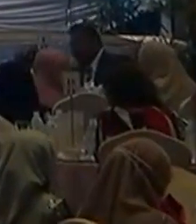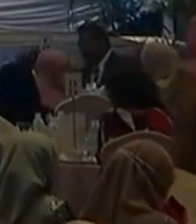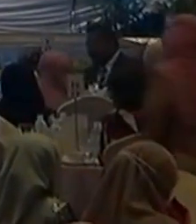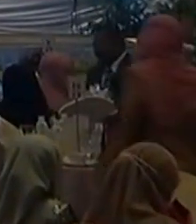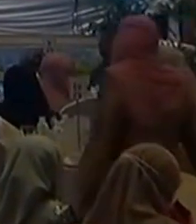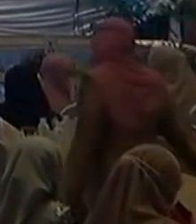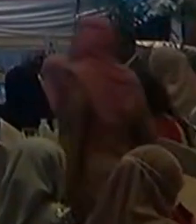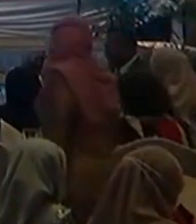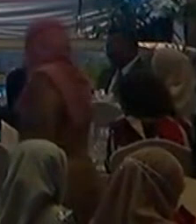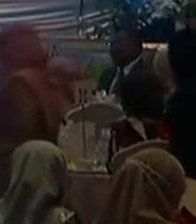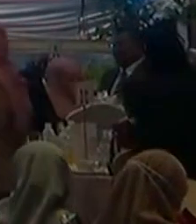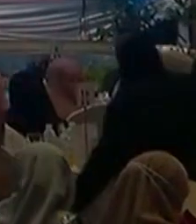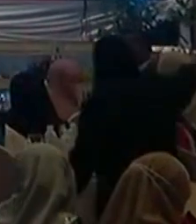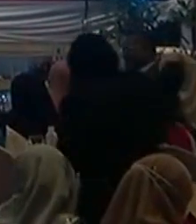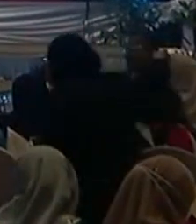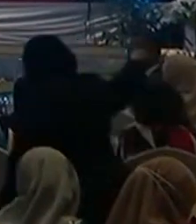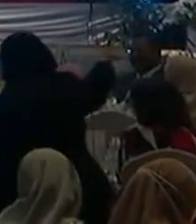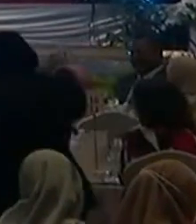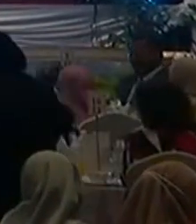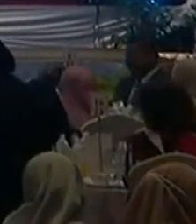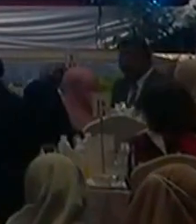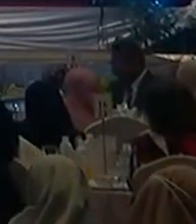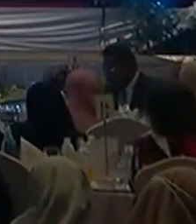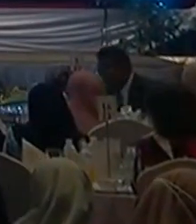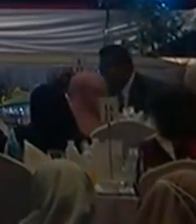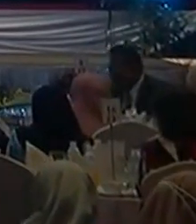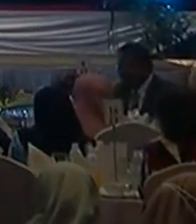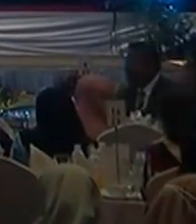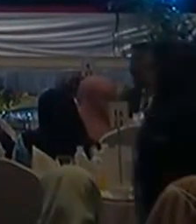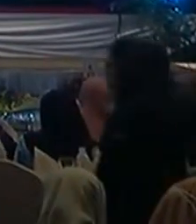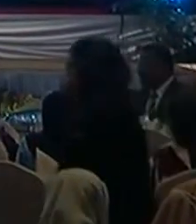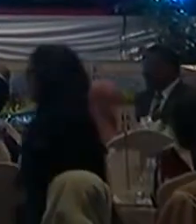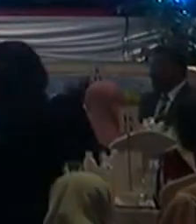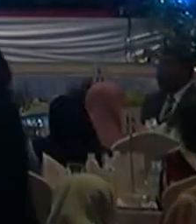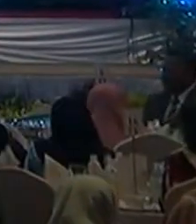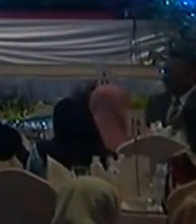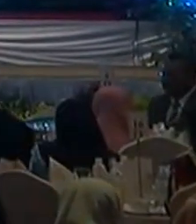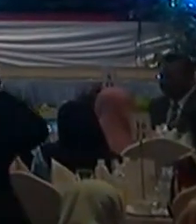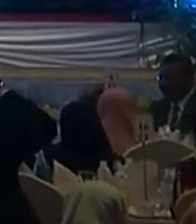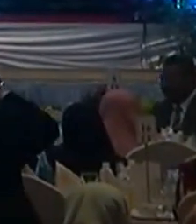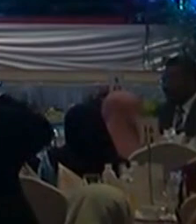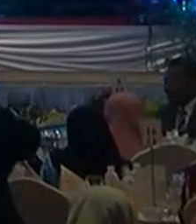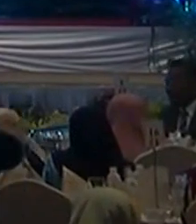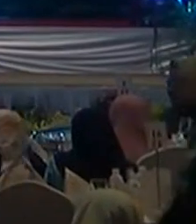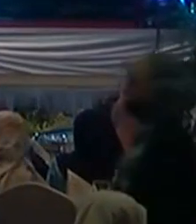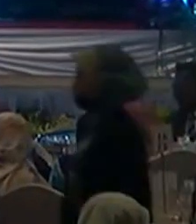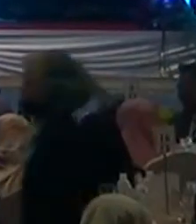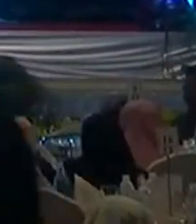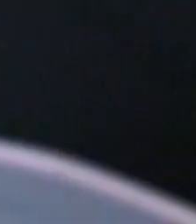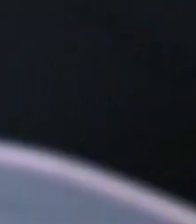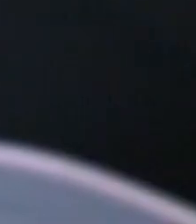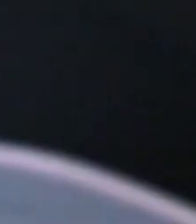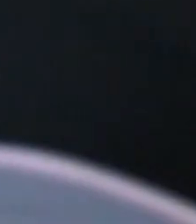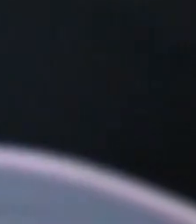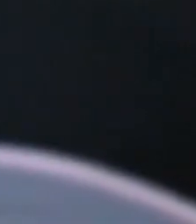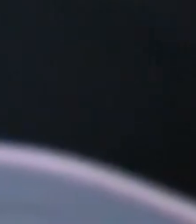Cik Kasim, Deputy Director General of Education, Professional Development Sector, Ministry of Education Malaysia.